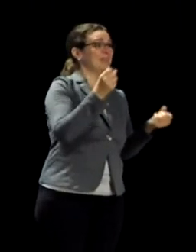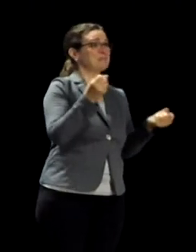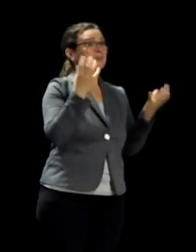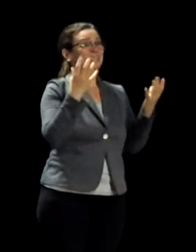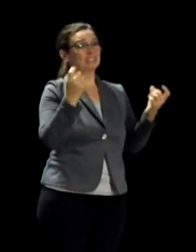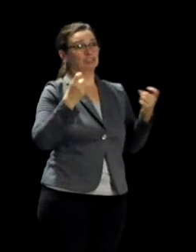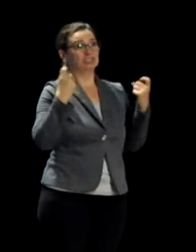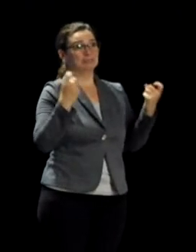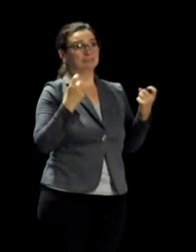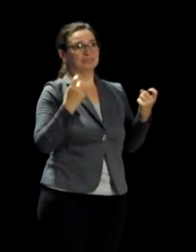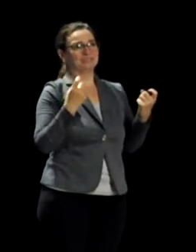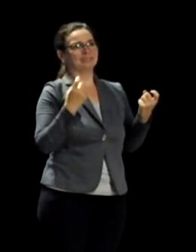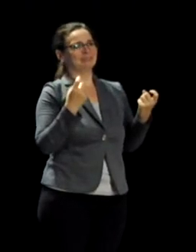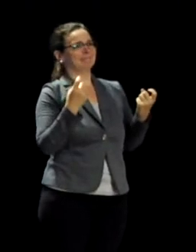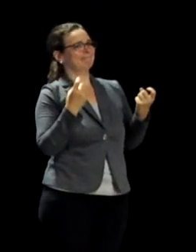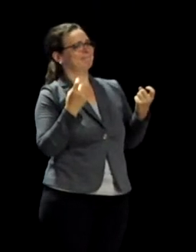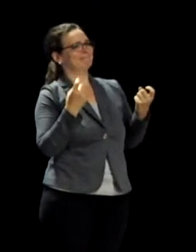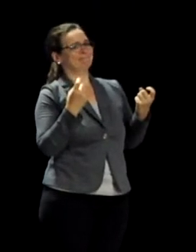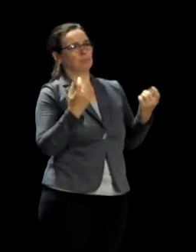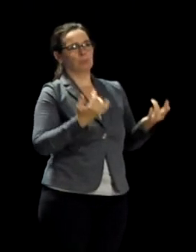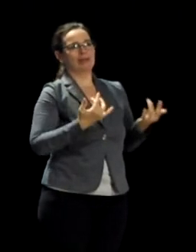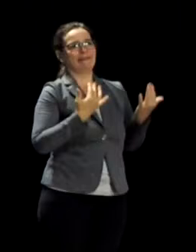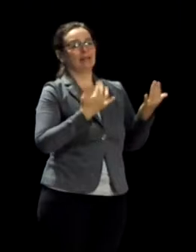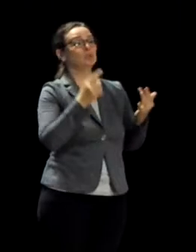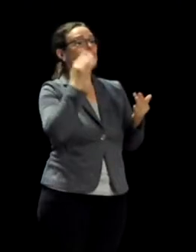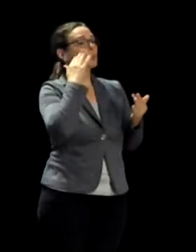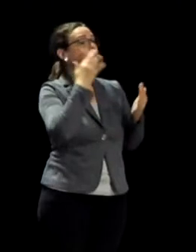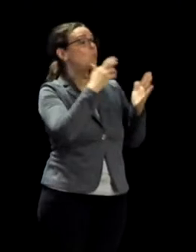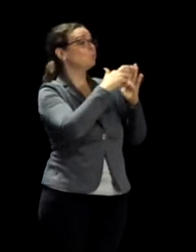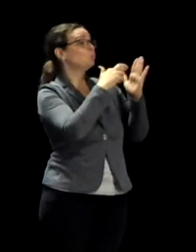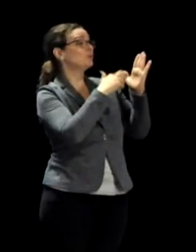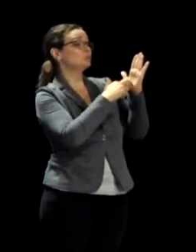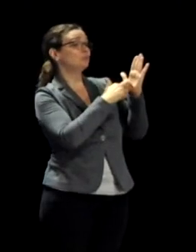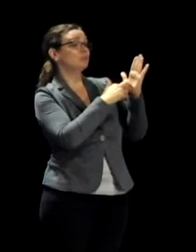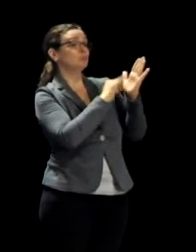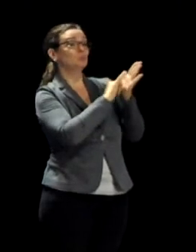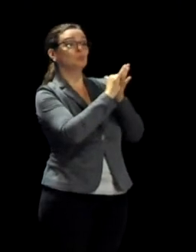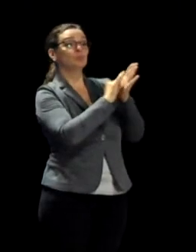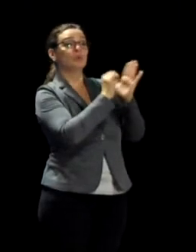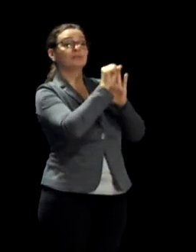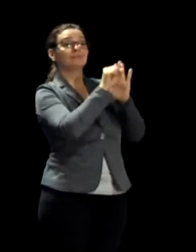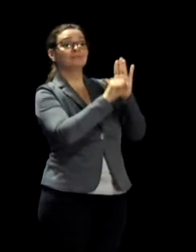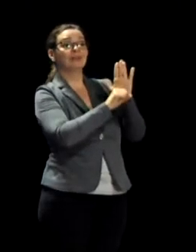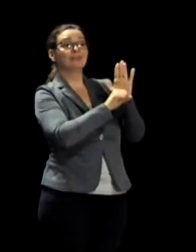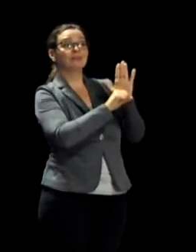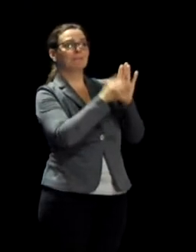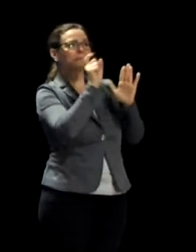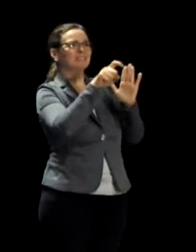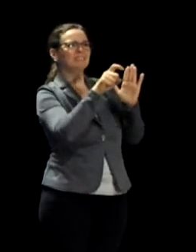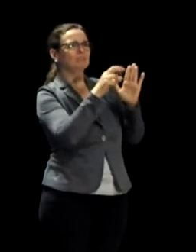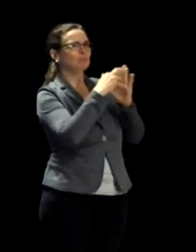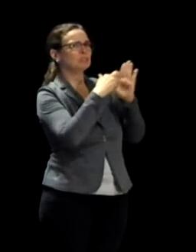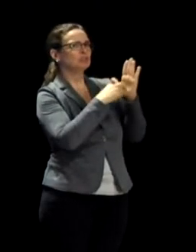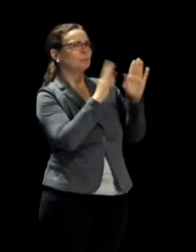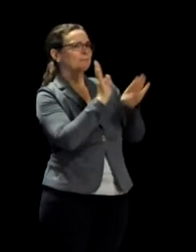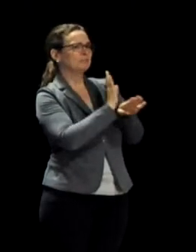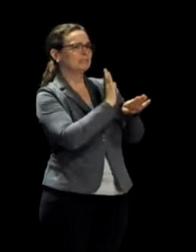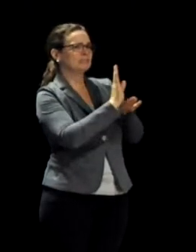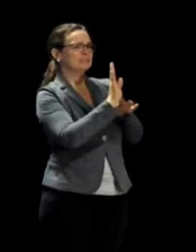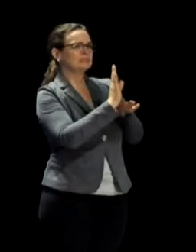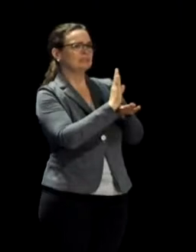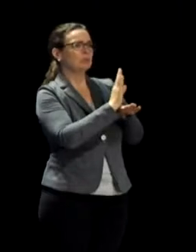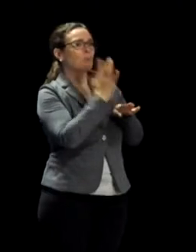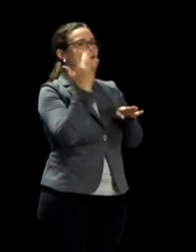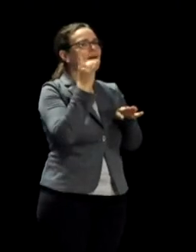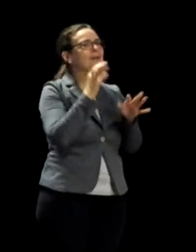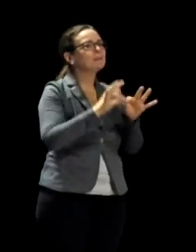registration systems are going to be critical for contact tracing, to know who was there, and if you know who was there and where in your facility too, even